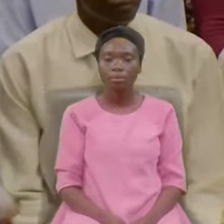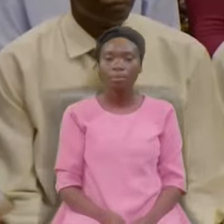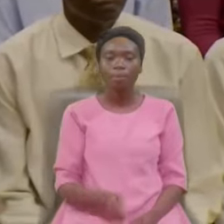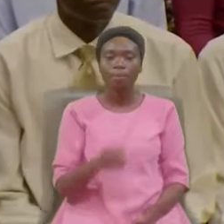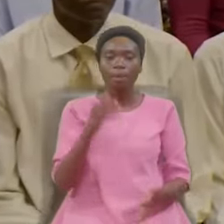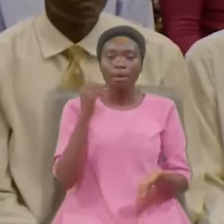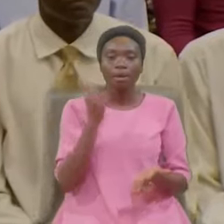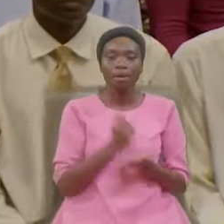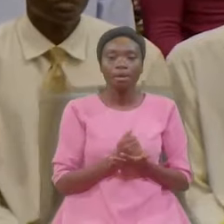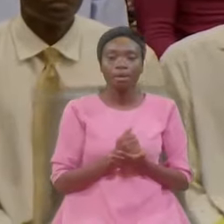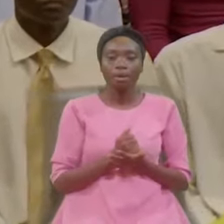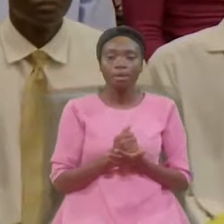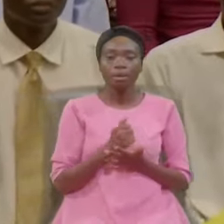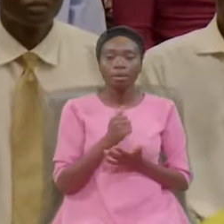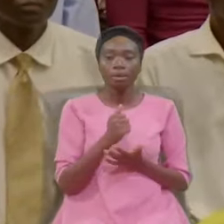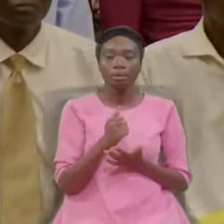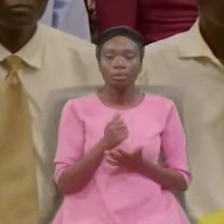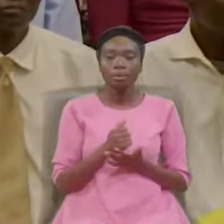Amen.